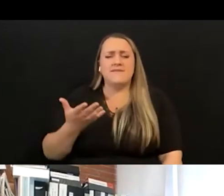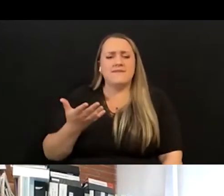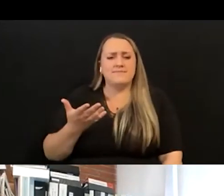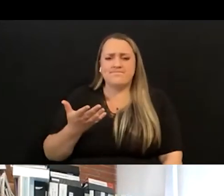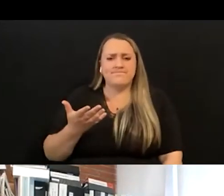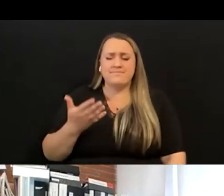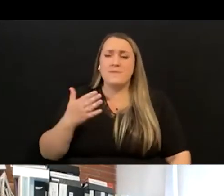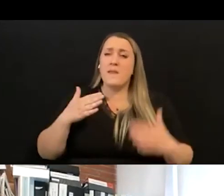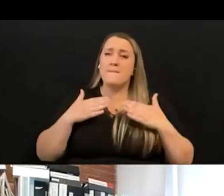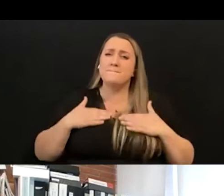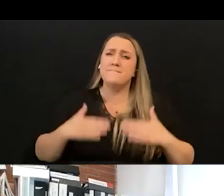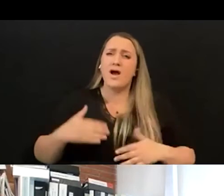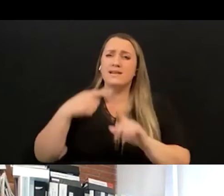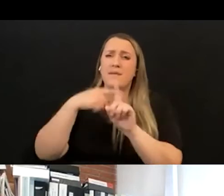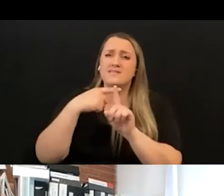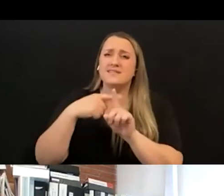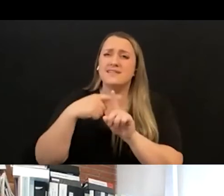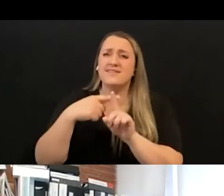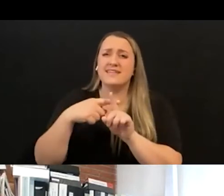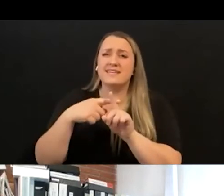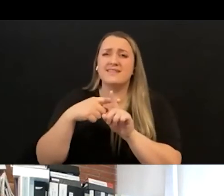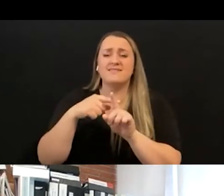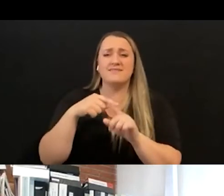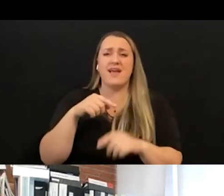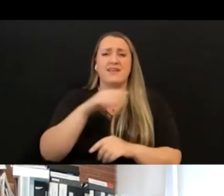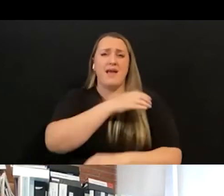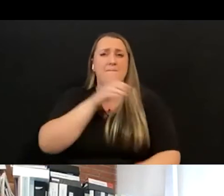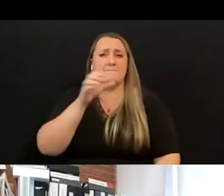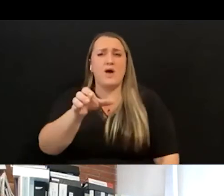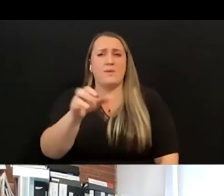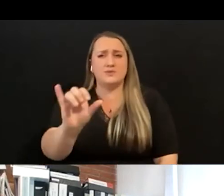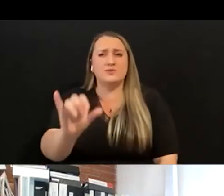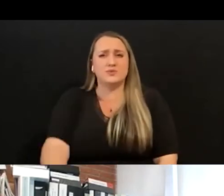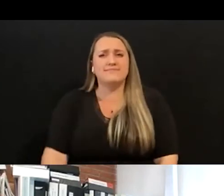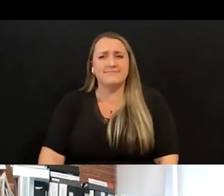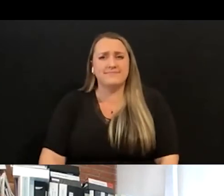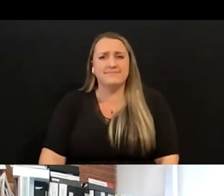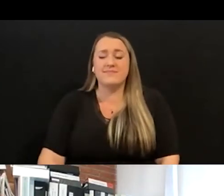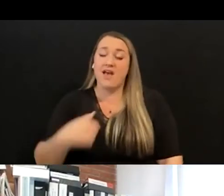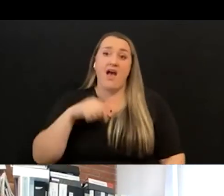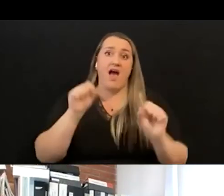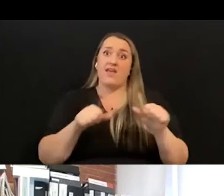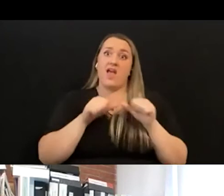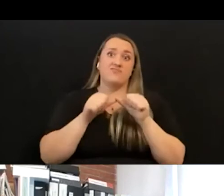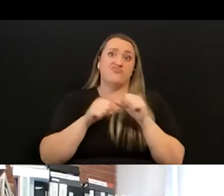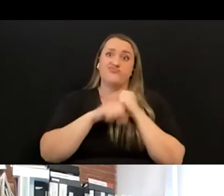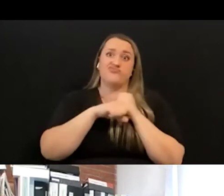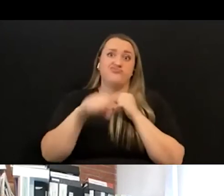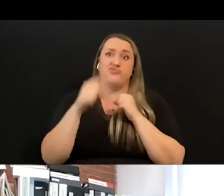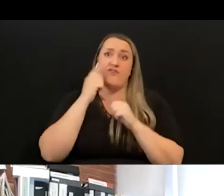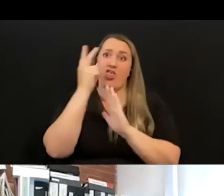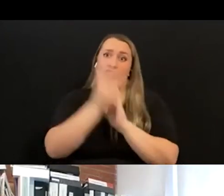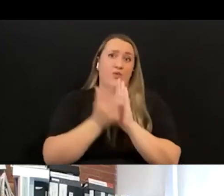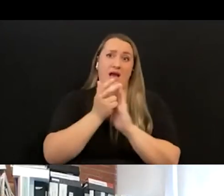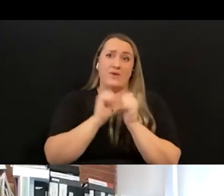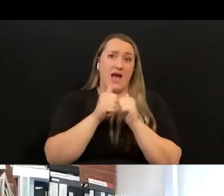body positivity and empowerment. I could keep ranting for another 3 hours about how amazing the